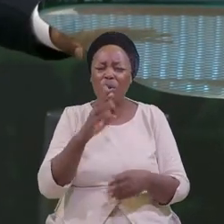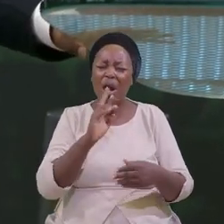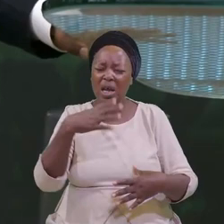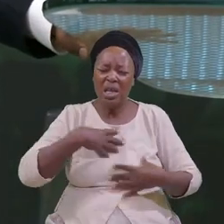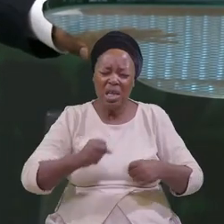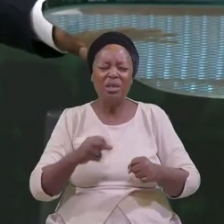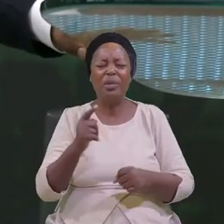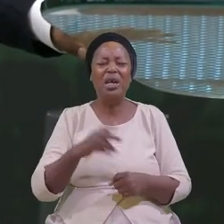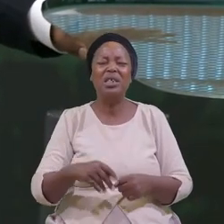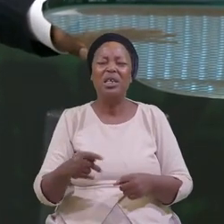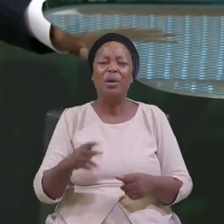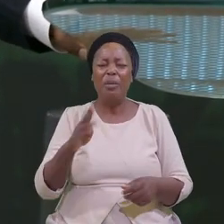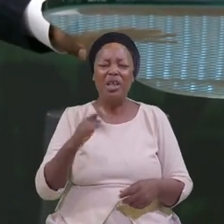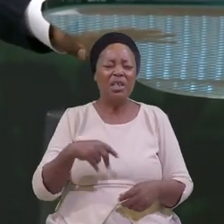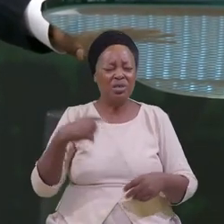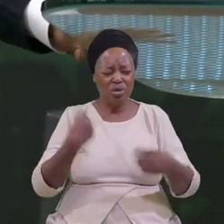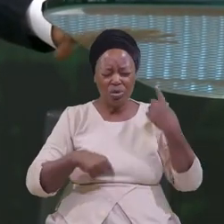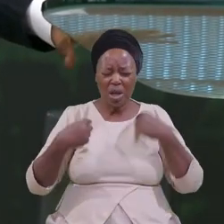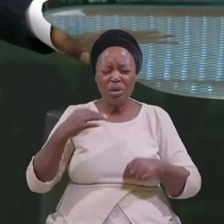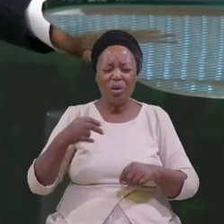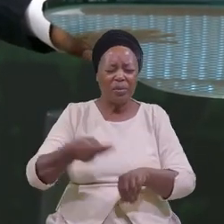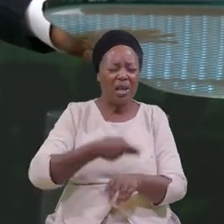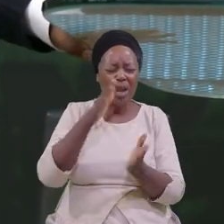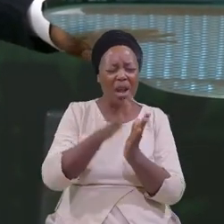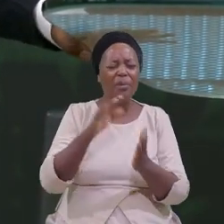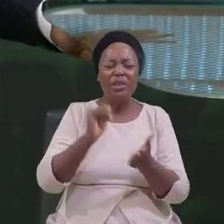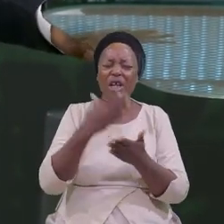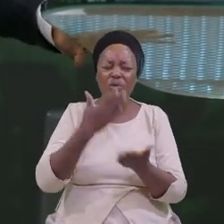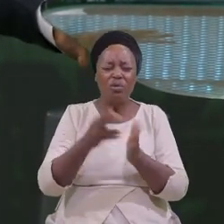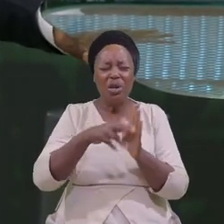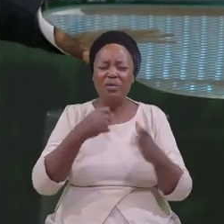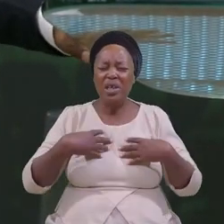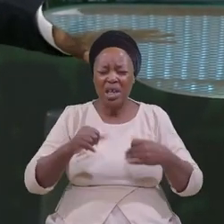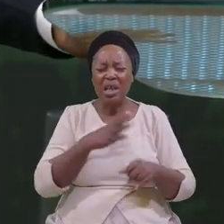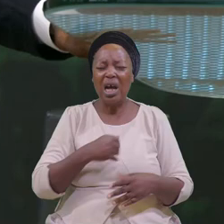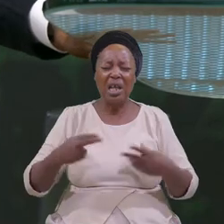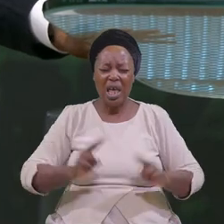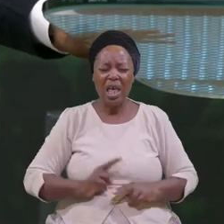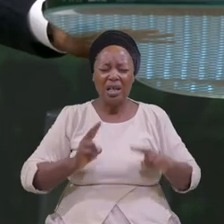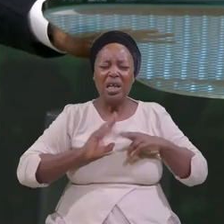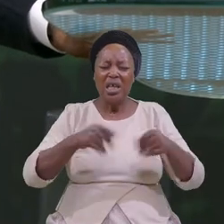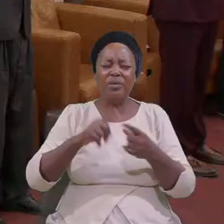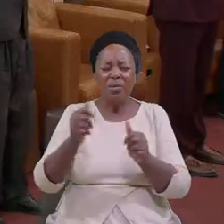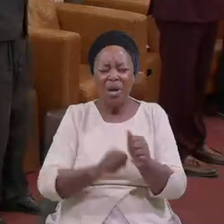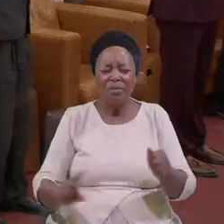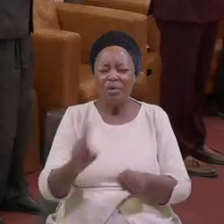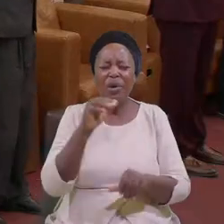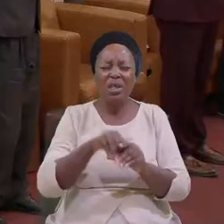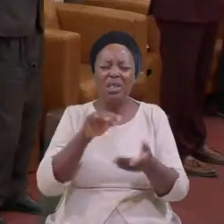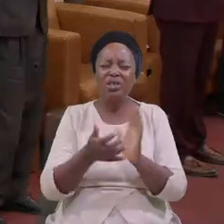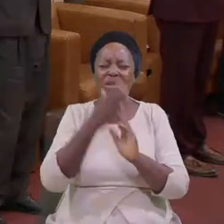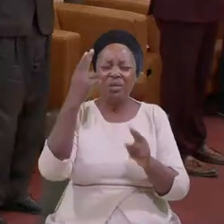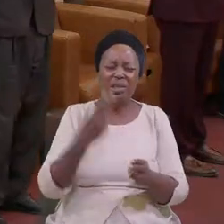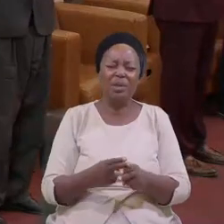by the stripes of the Lamb, that goodness of healing and health, grant unto everyone in Jesus'